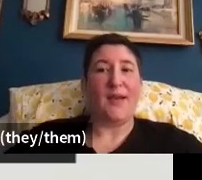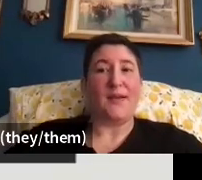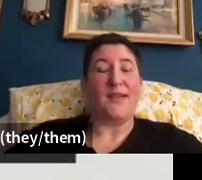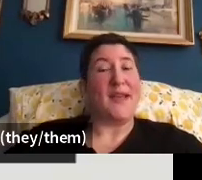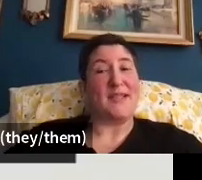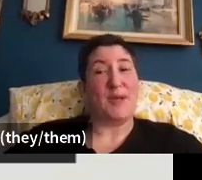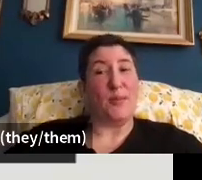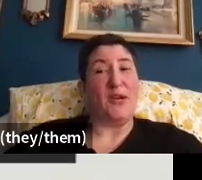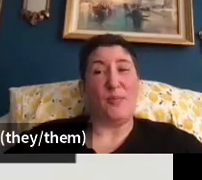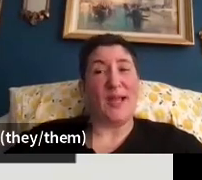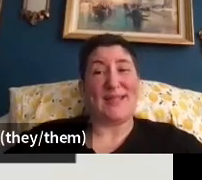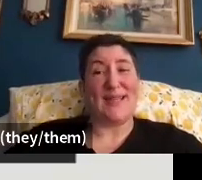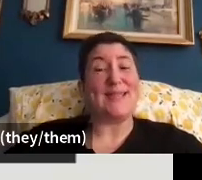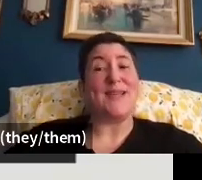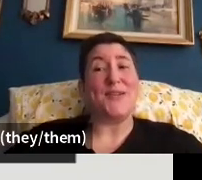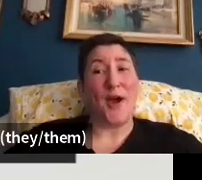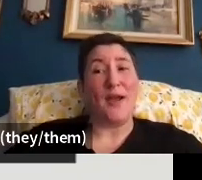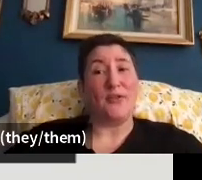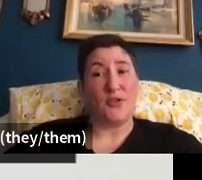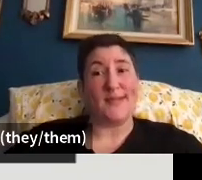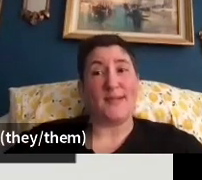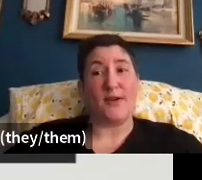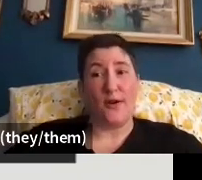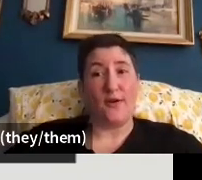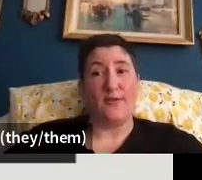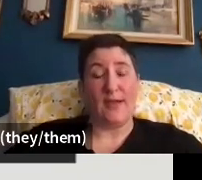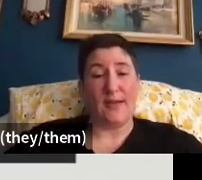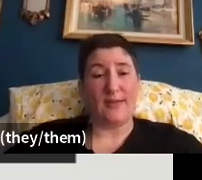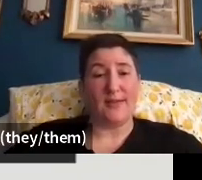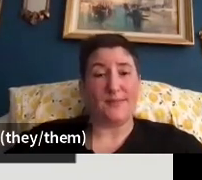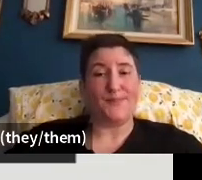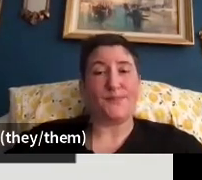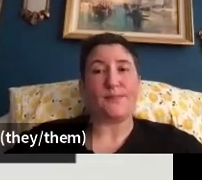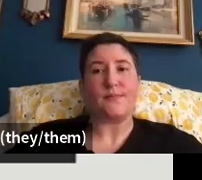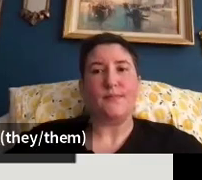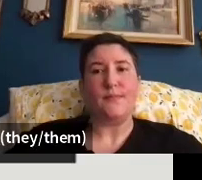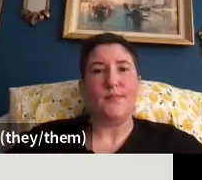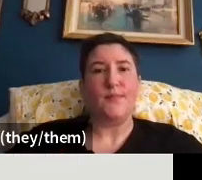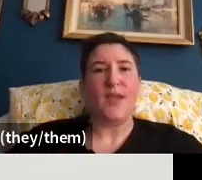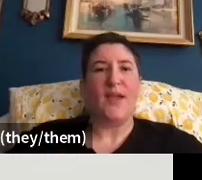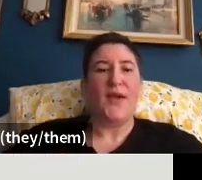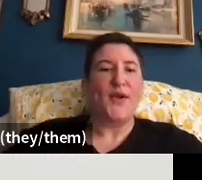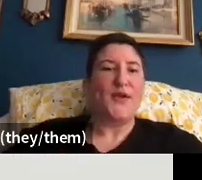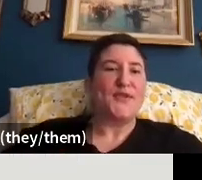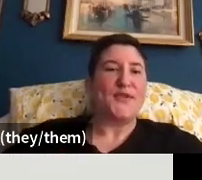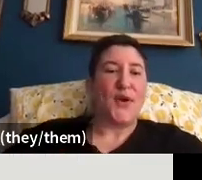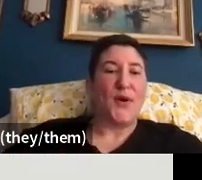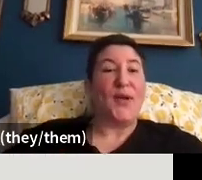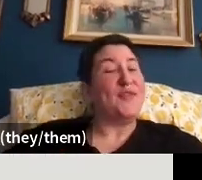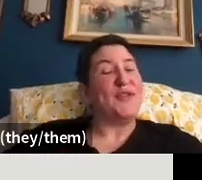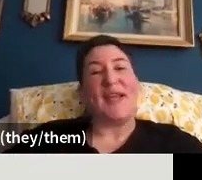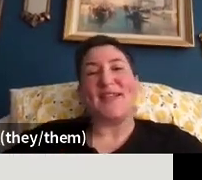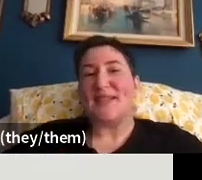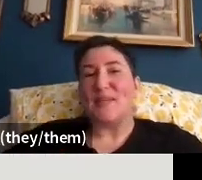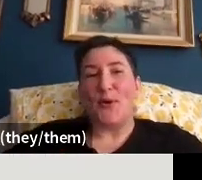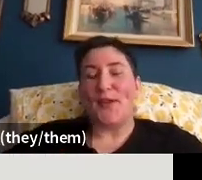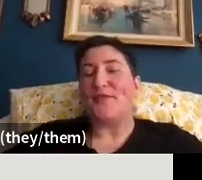ableism, transphobia, anti-fat bias, etc., can result in injury or even death. There's plenty of